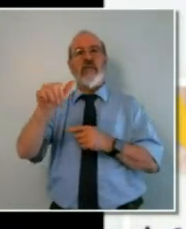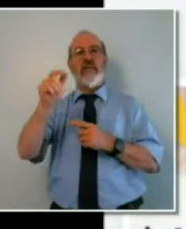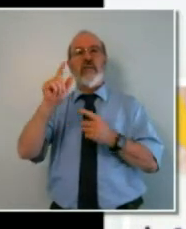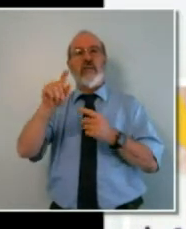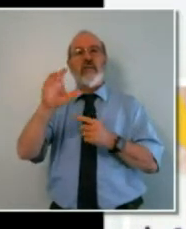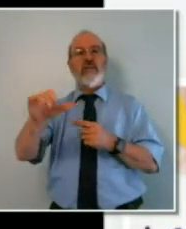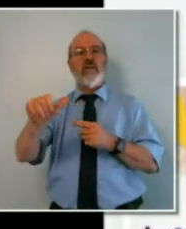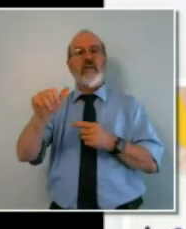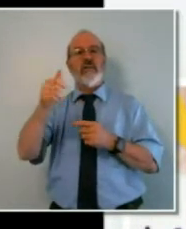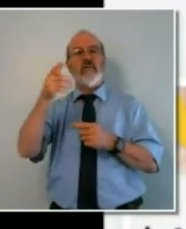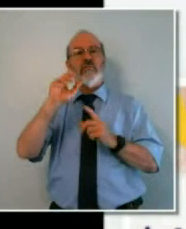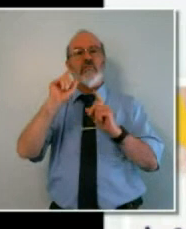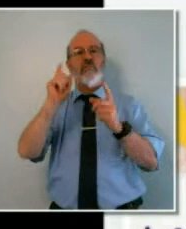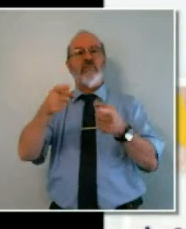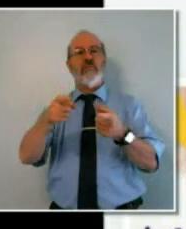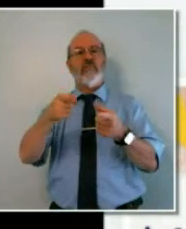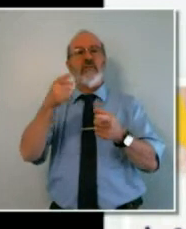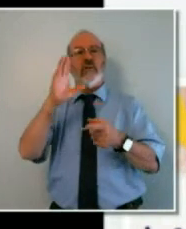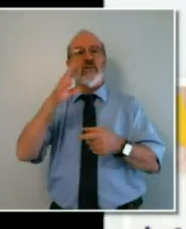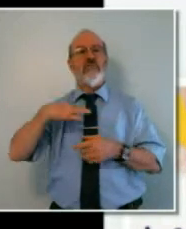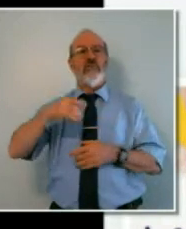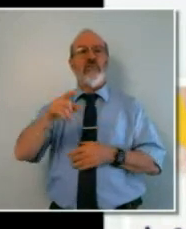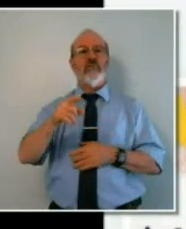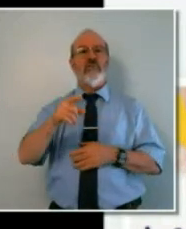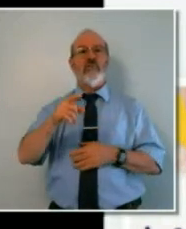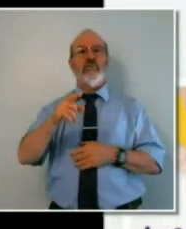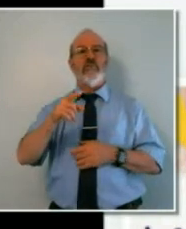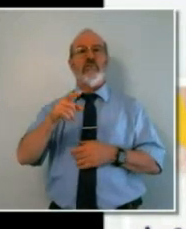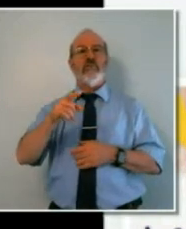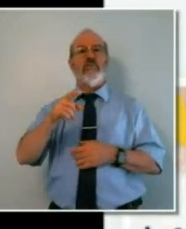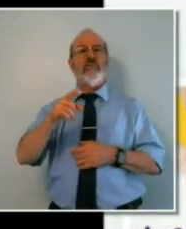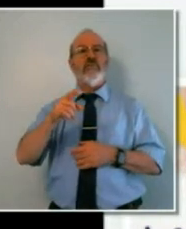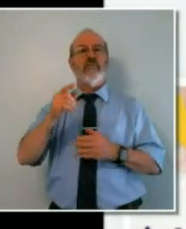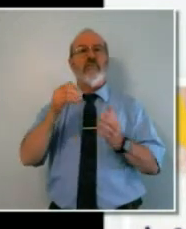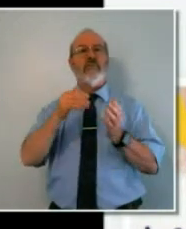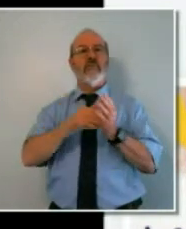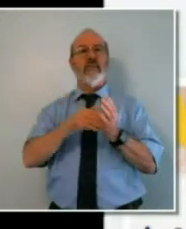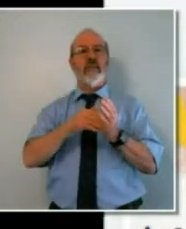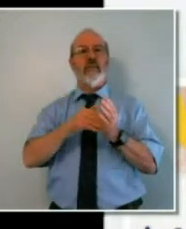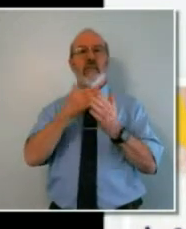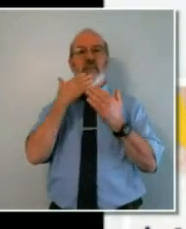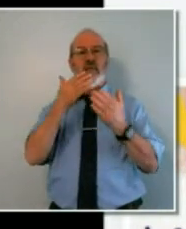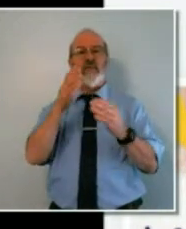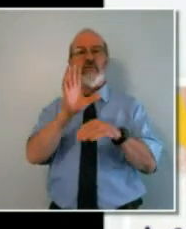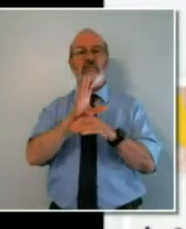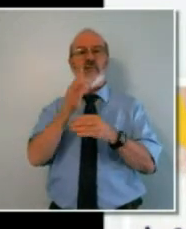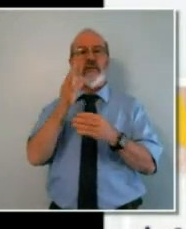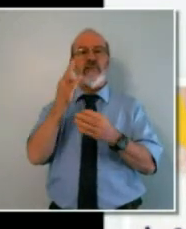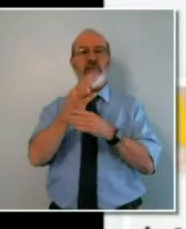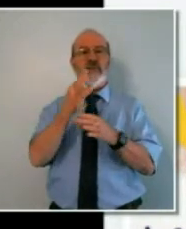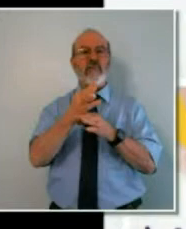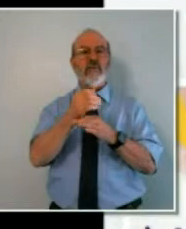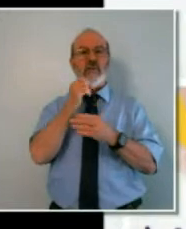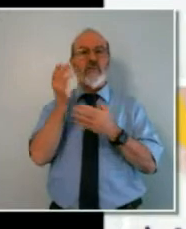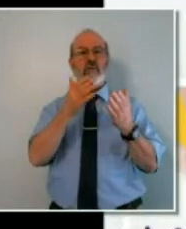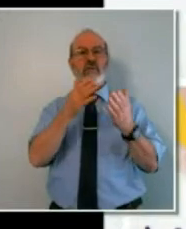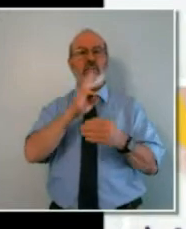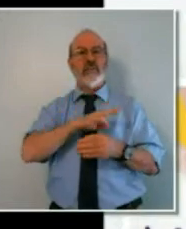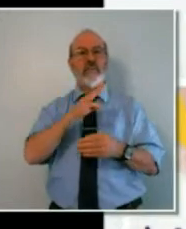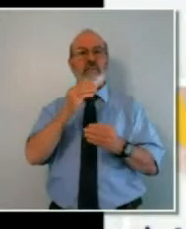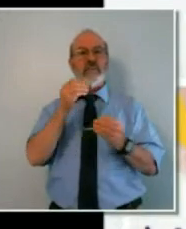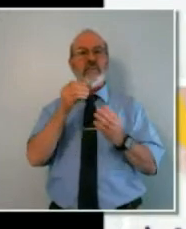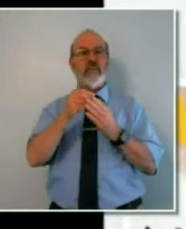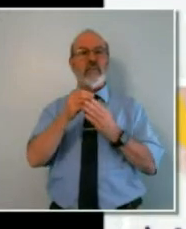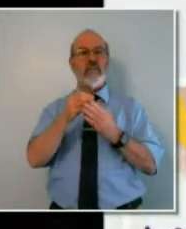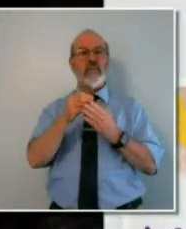Lord has prospered you and as God enables you. And again, I want to thank you, church, for being faithful in your giving. I didn't bring the missions figures with me to the pulpit today. We're